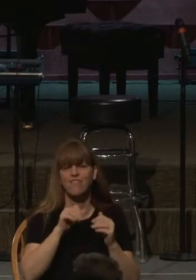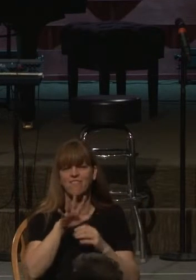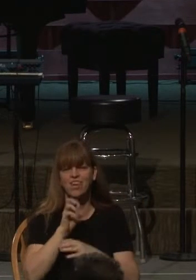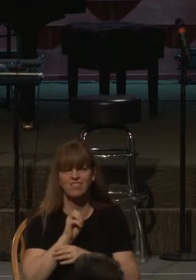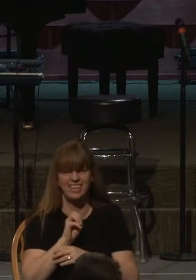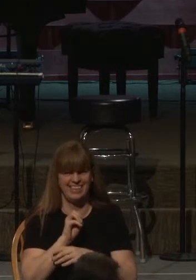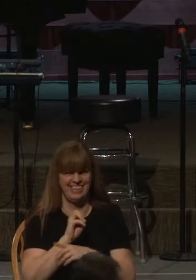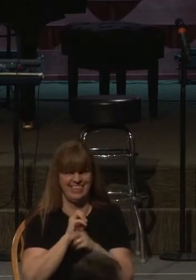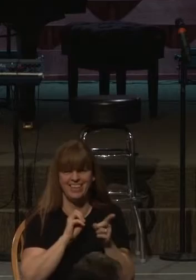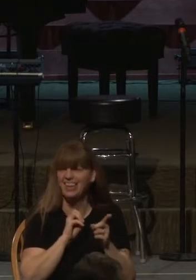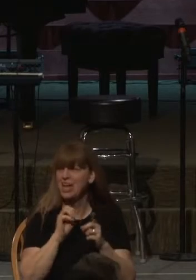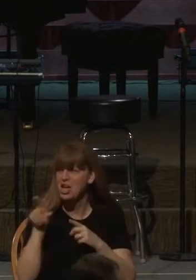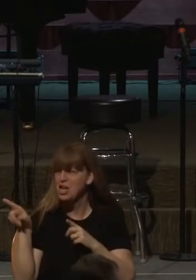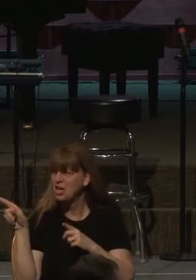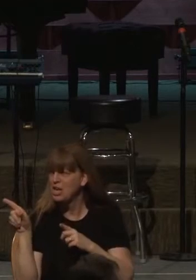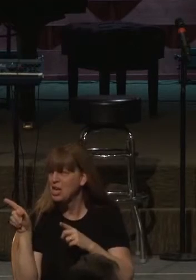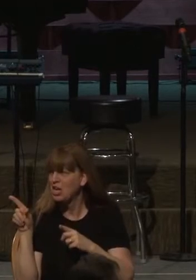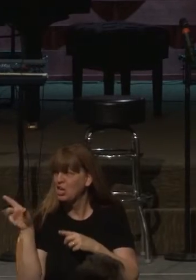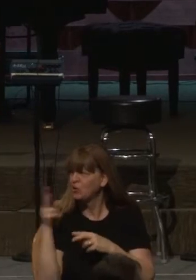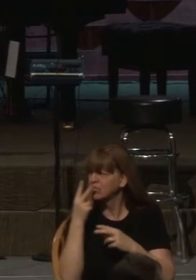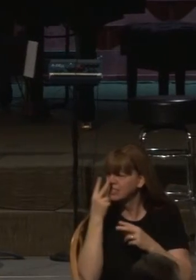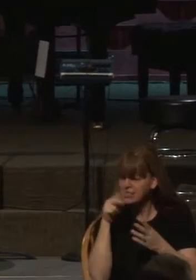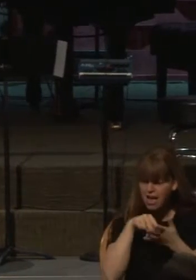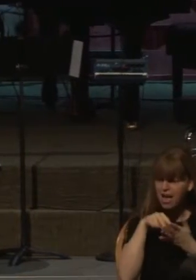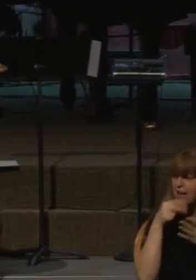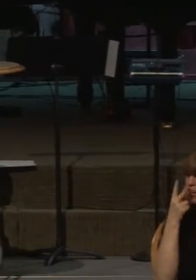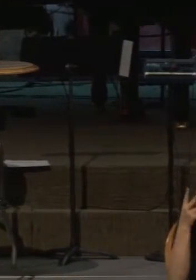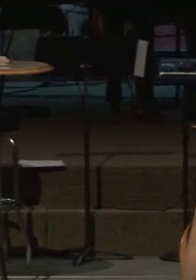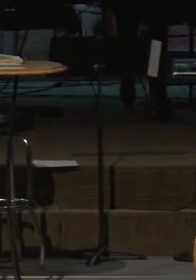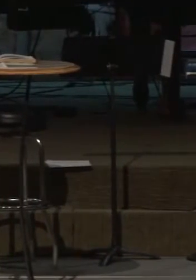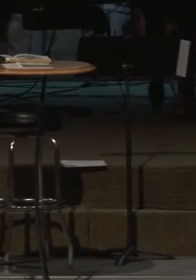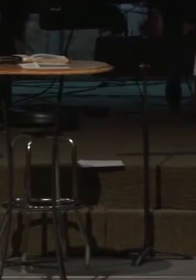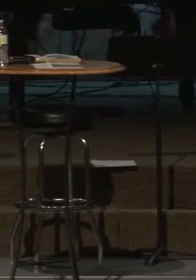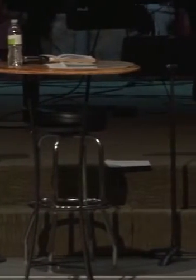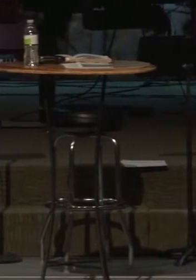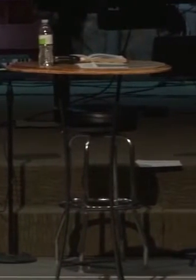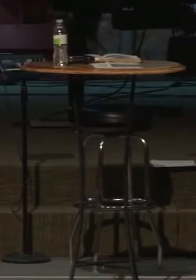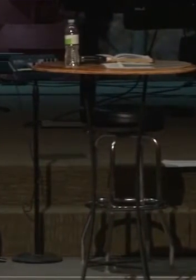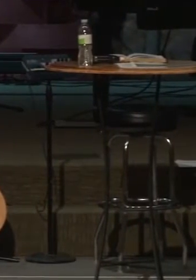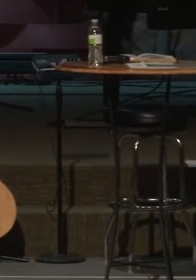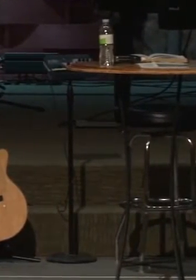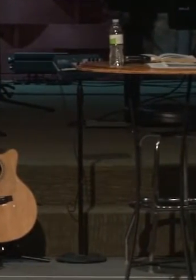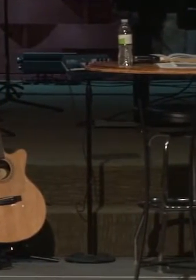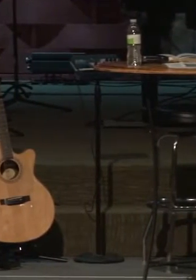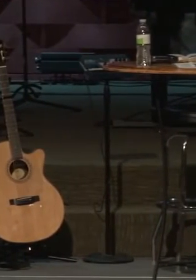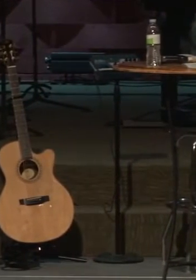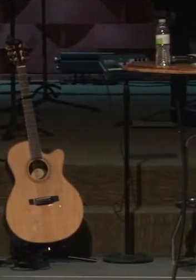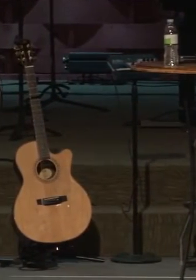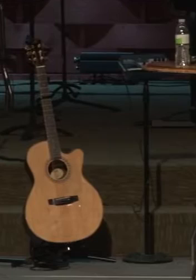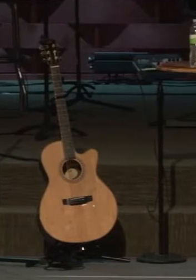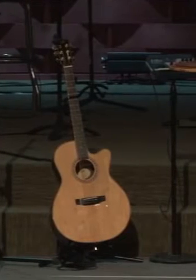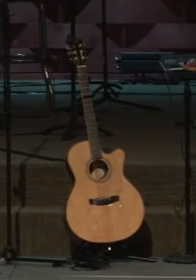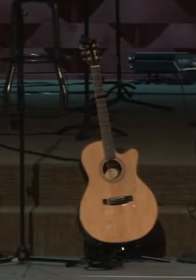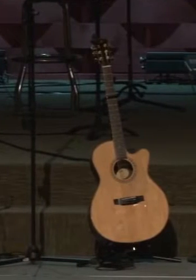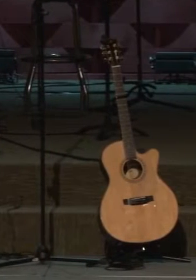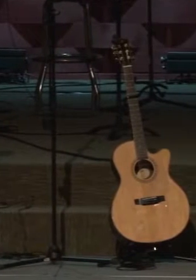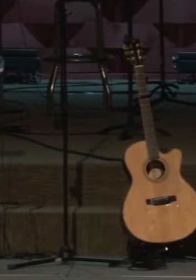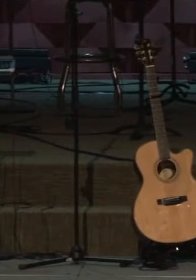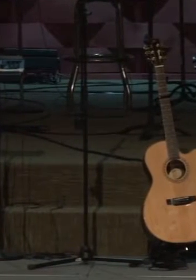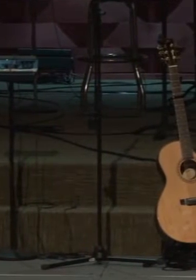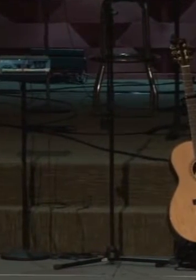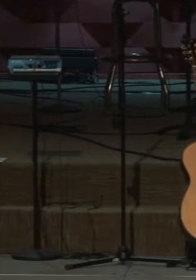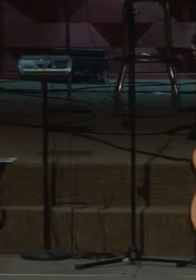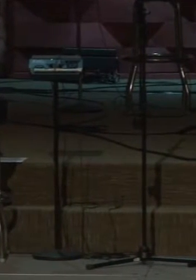coming. There'll come a day you'll stand in front of your mirror and you will cut the nose hairs out of your nose and trim the hair off your ears.